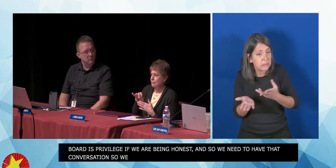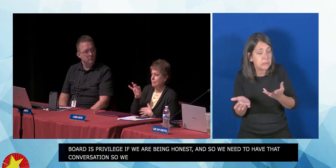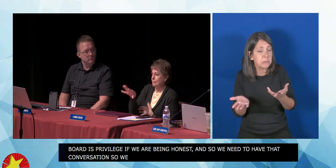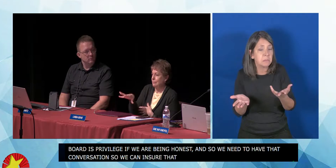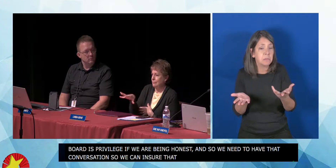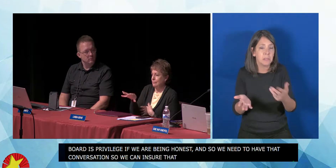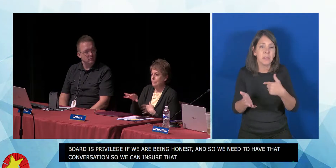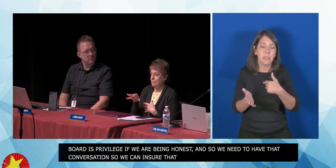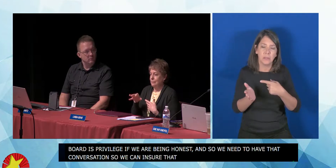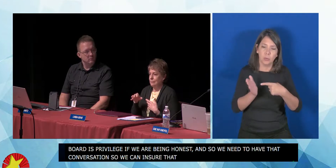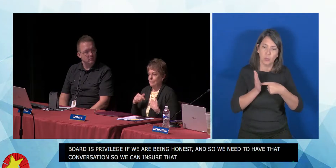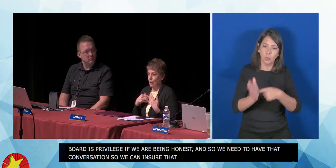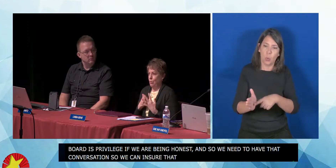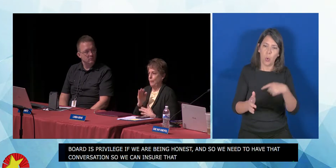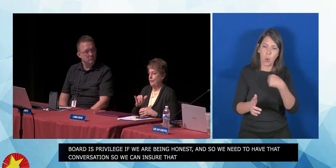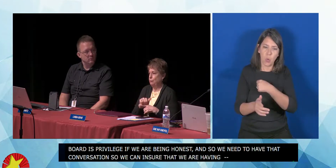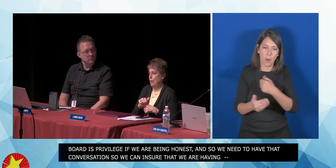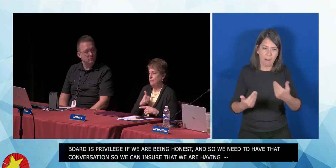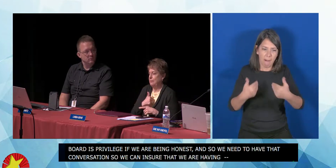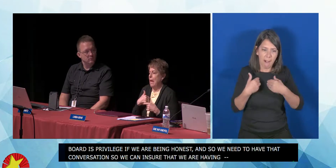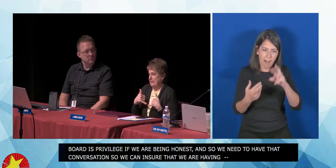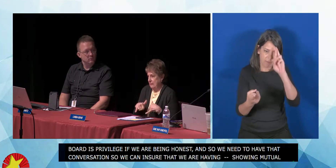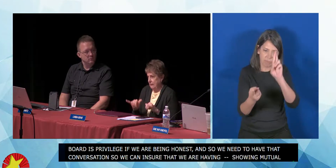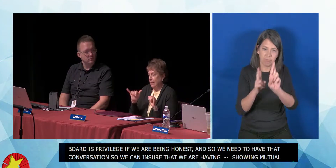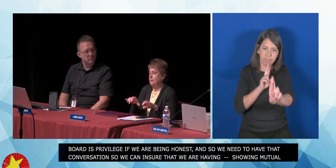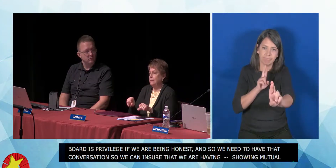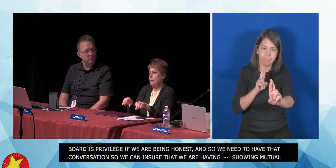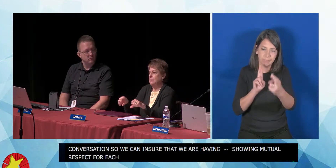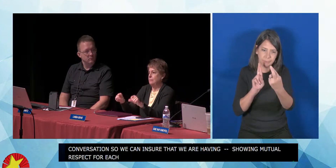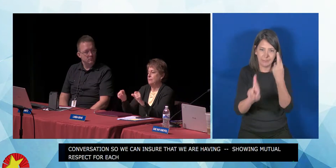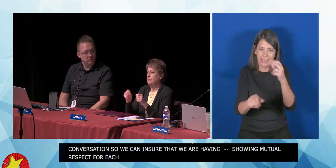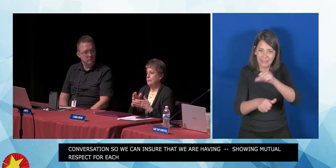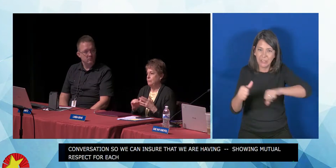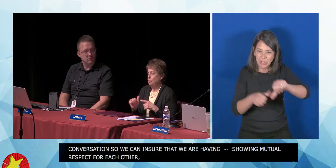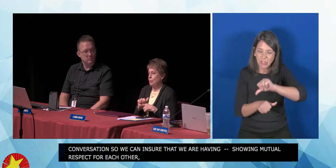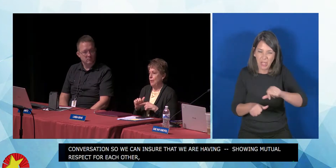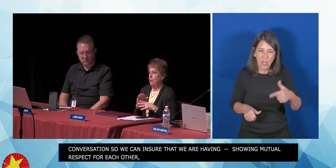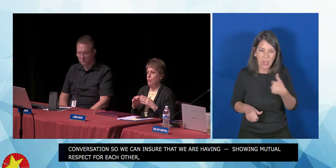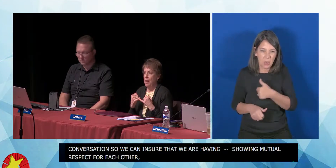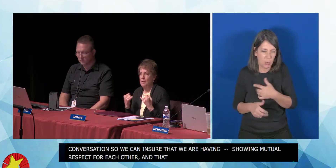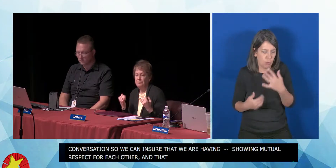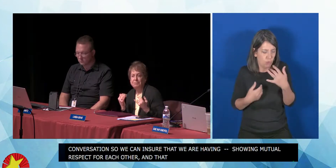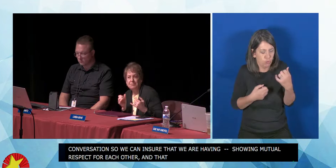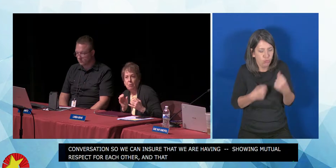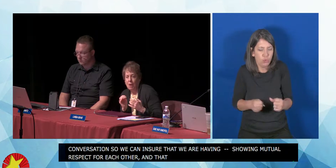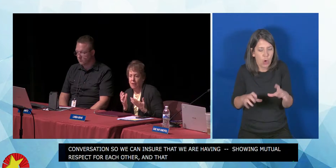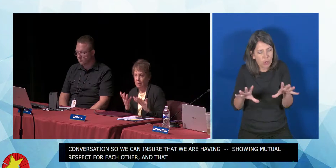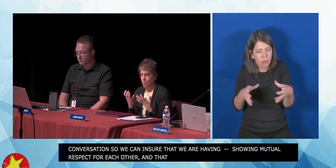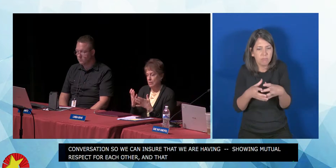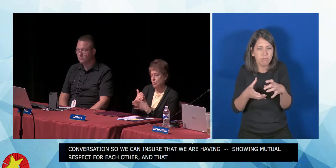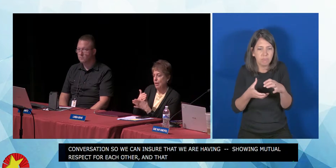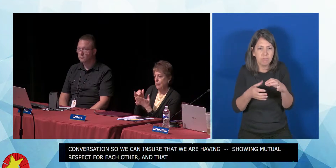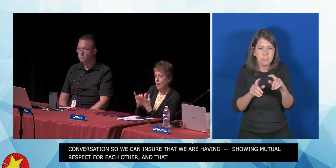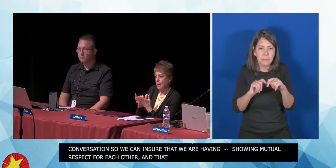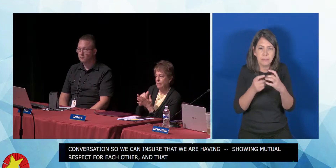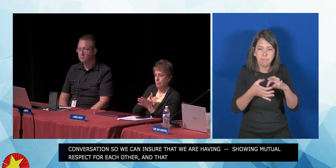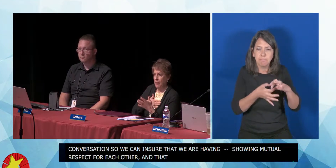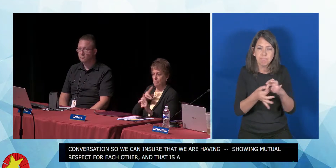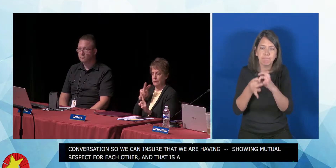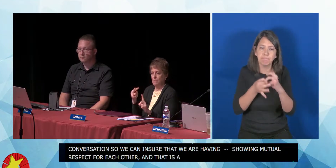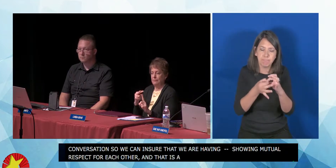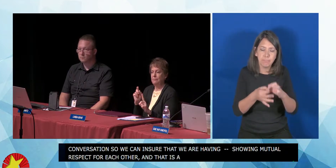showing mutual respect for each other, and that we are a strong leading body. And so that is some training that I've had to take online,